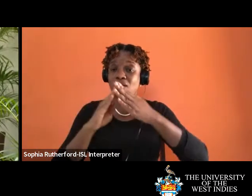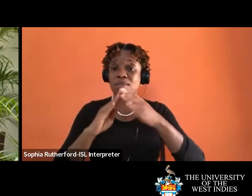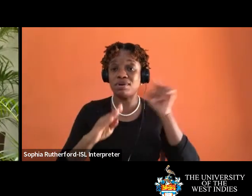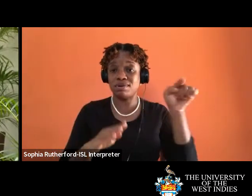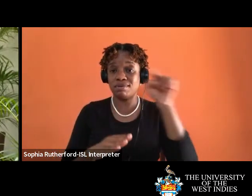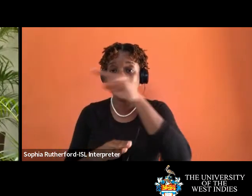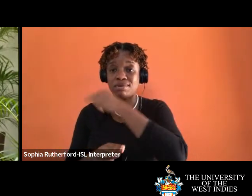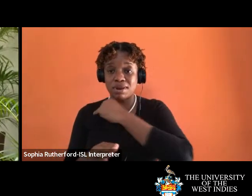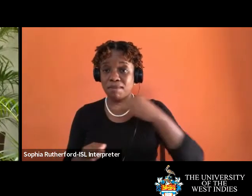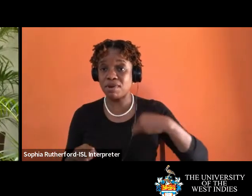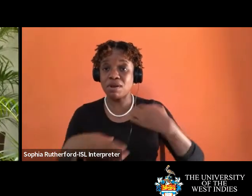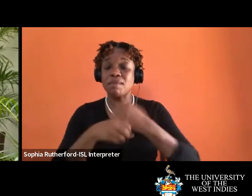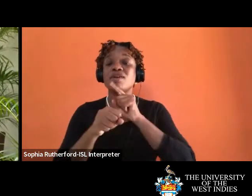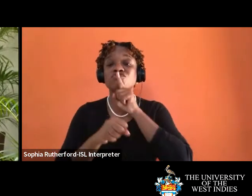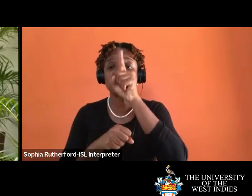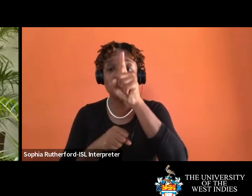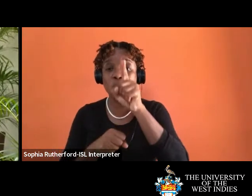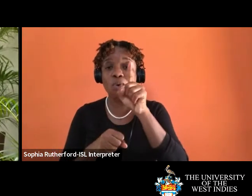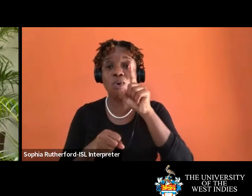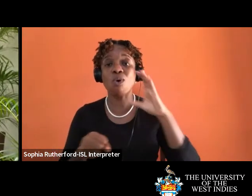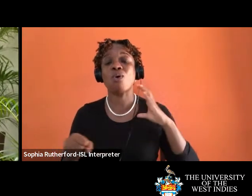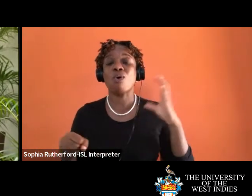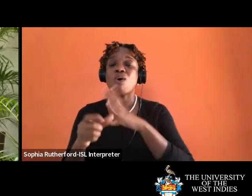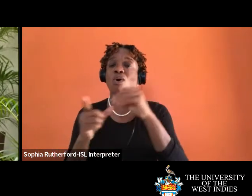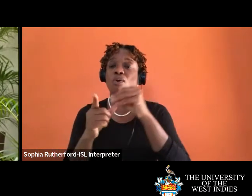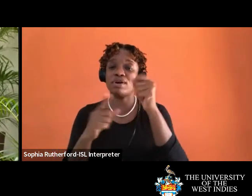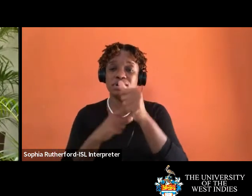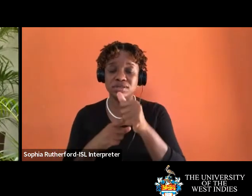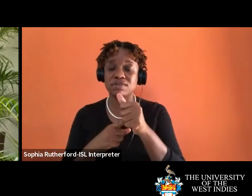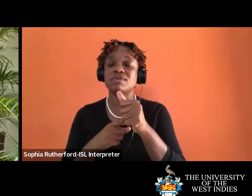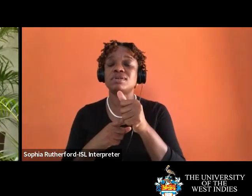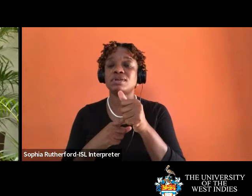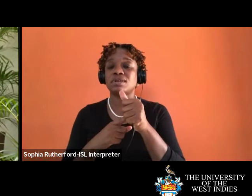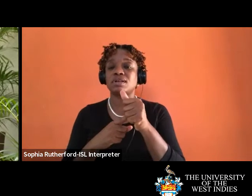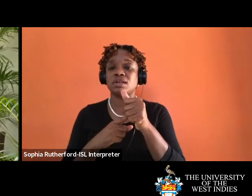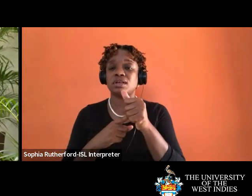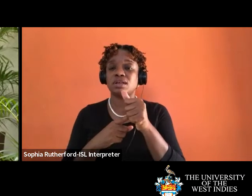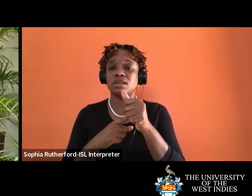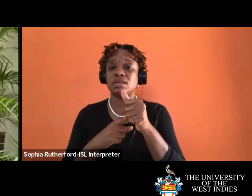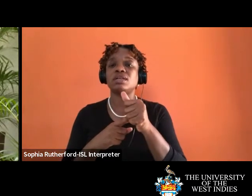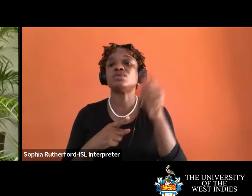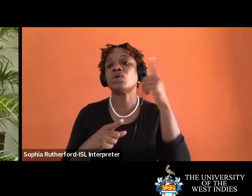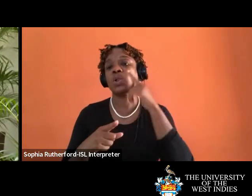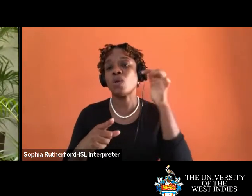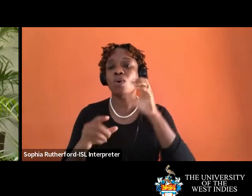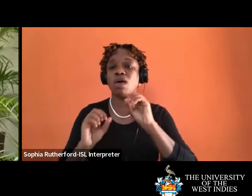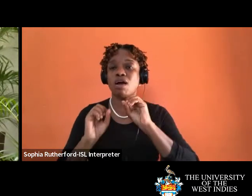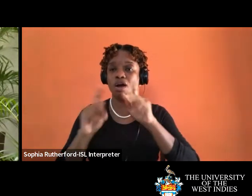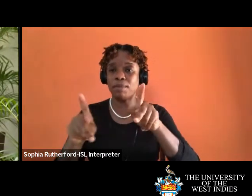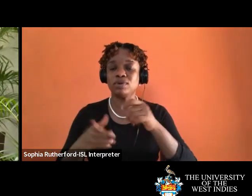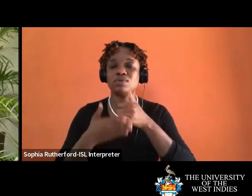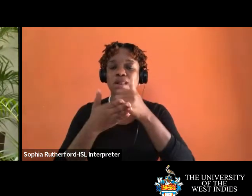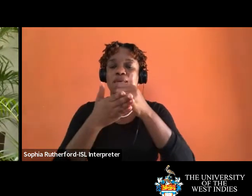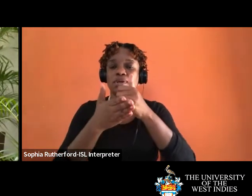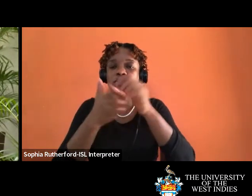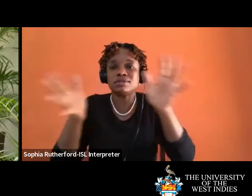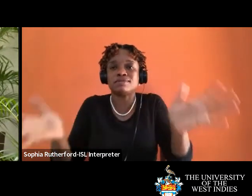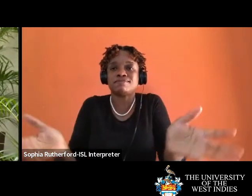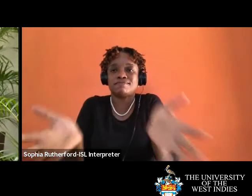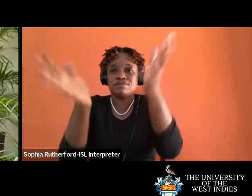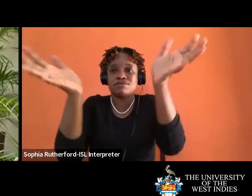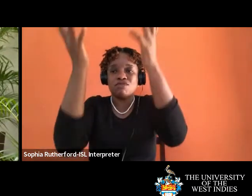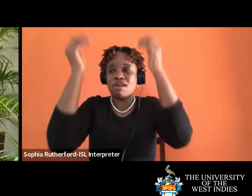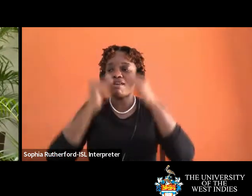ensure our disabilities are the opportunities we need to strive. You've heard my heart, you heard my